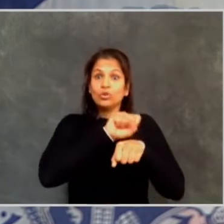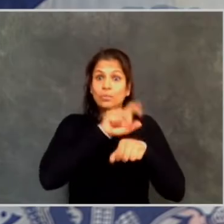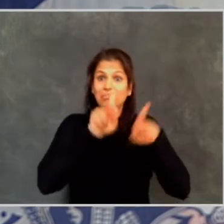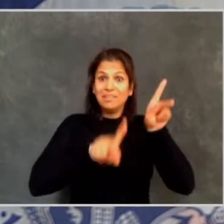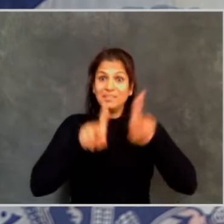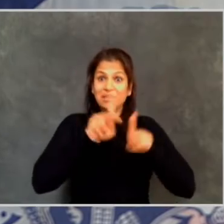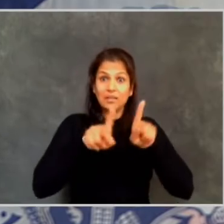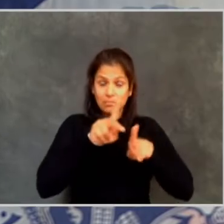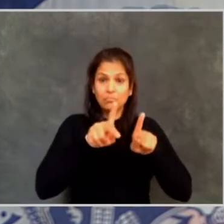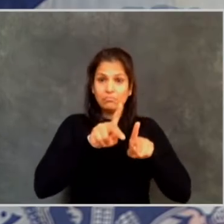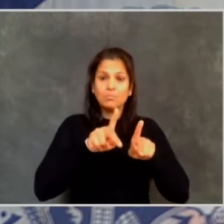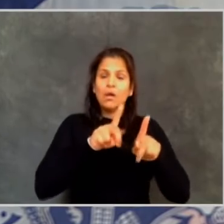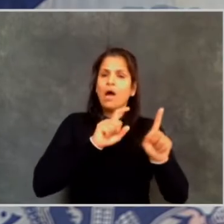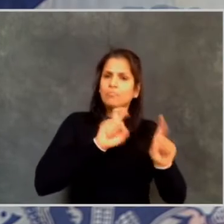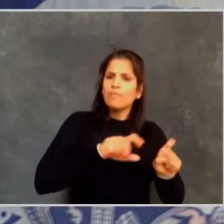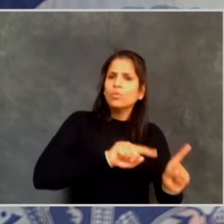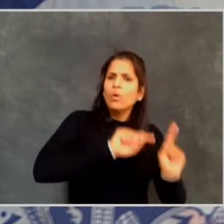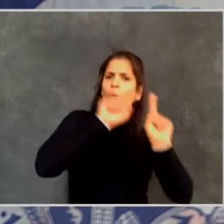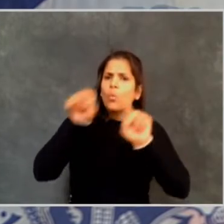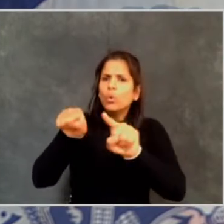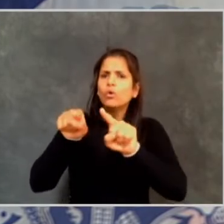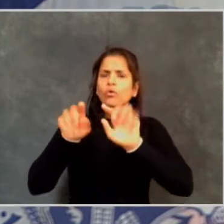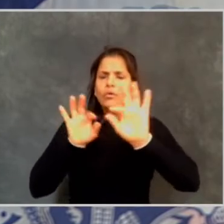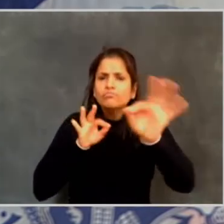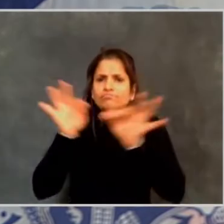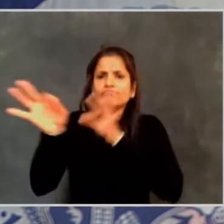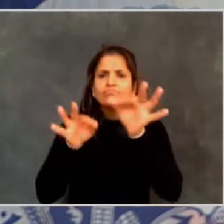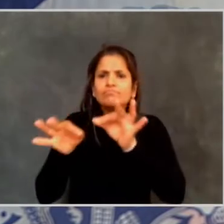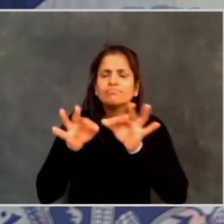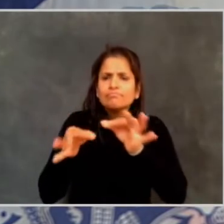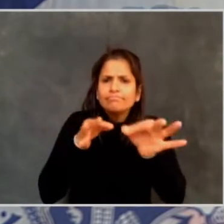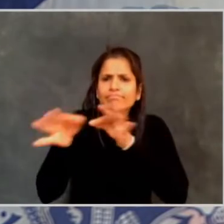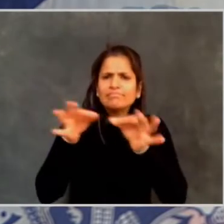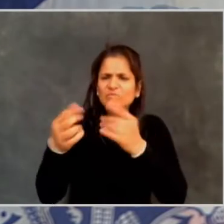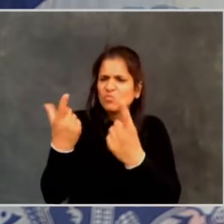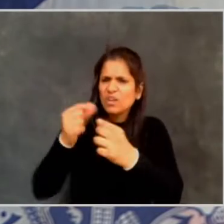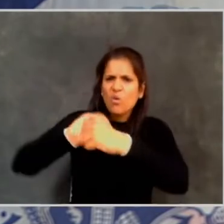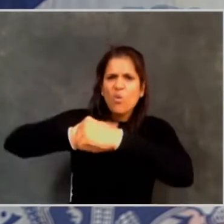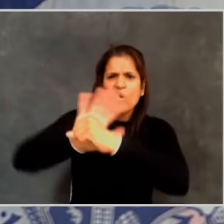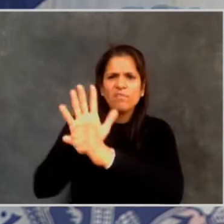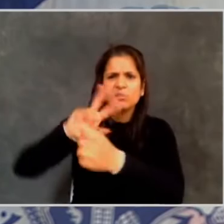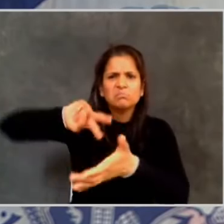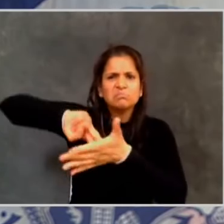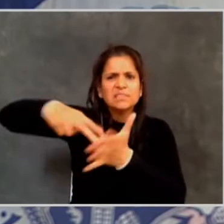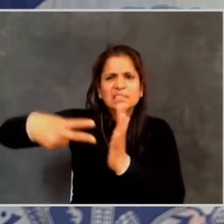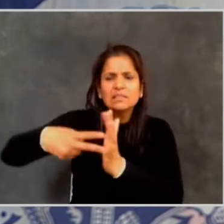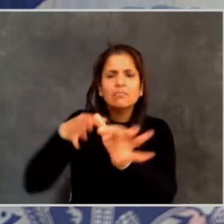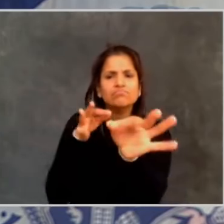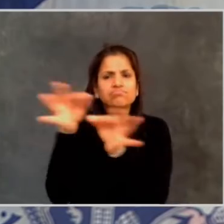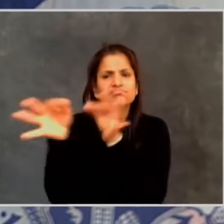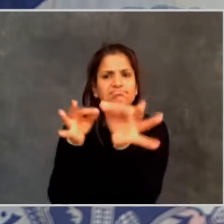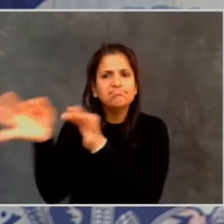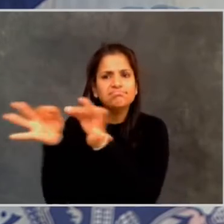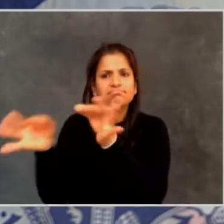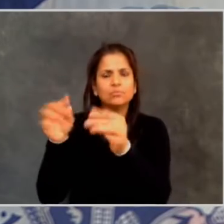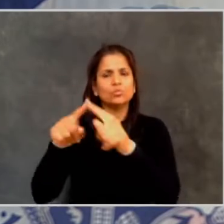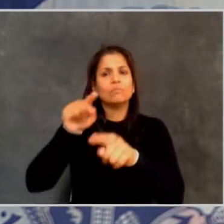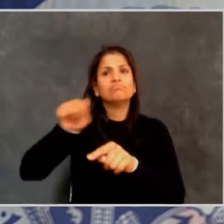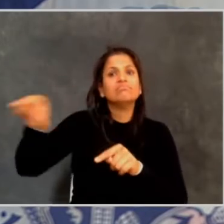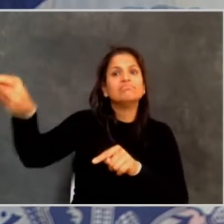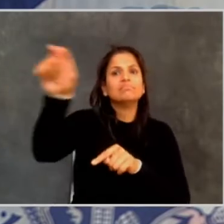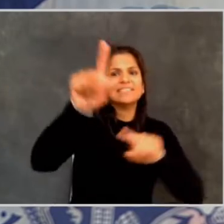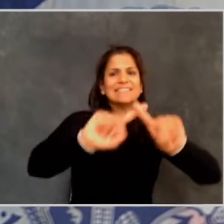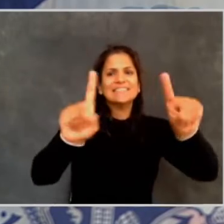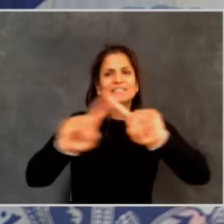got an opportunity to talk to a clinician directly to determine if they actually were someone who had a priority need for testing or not. We have